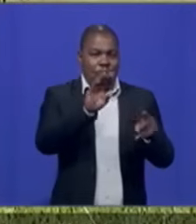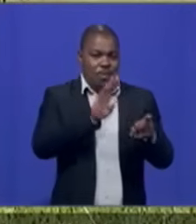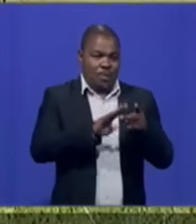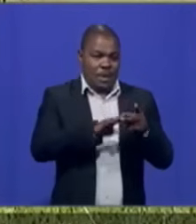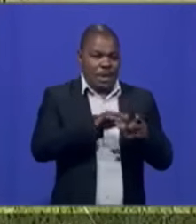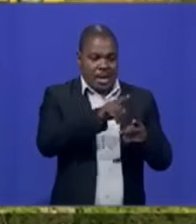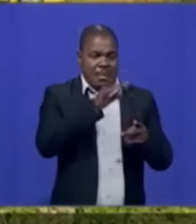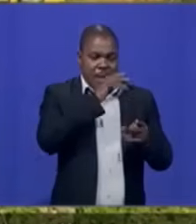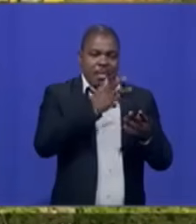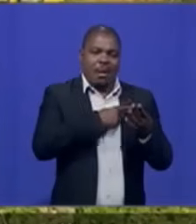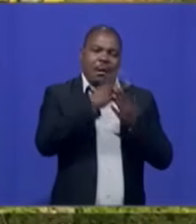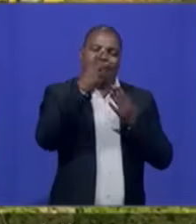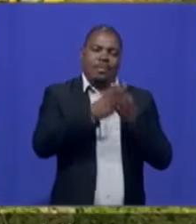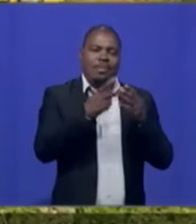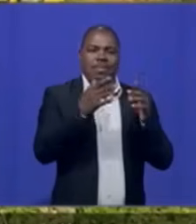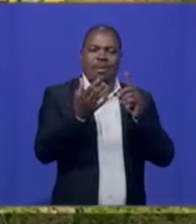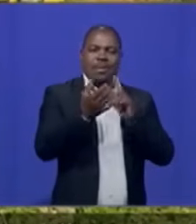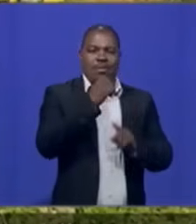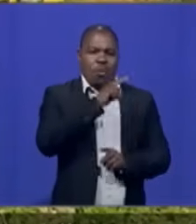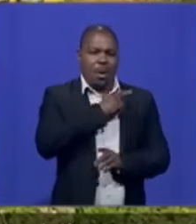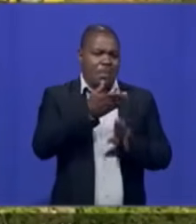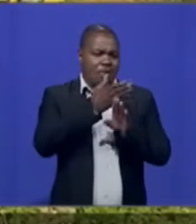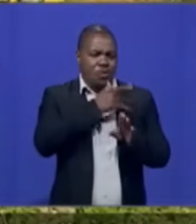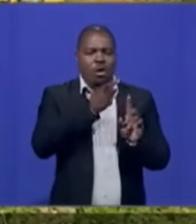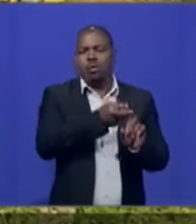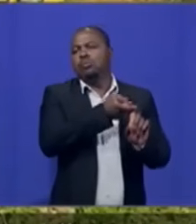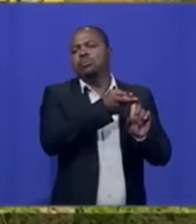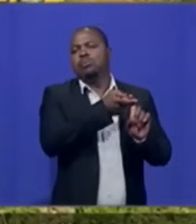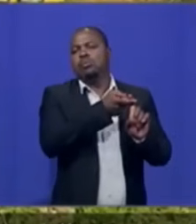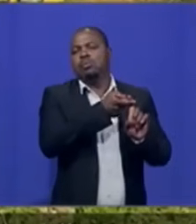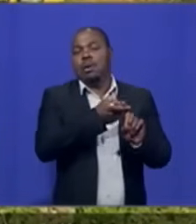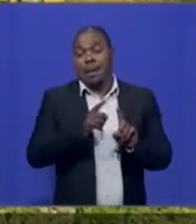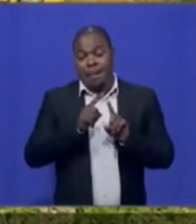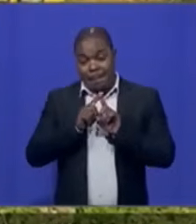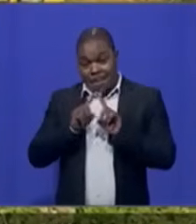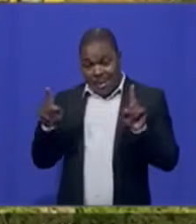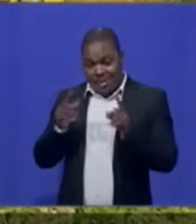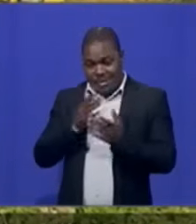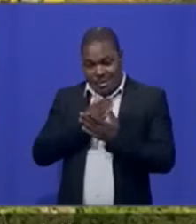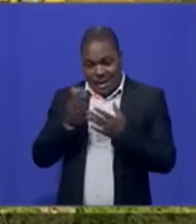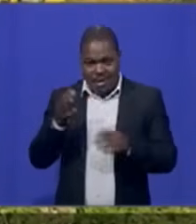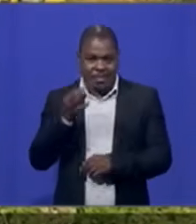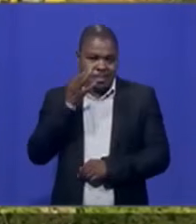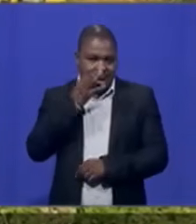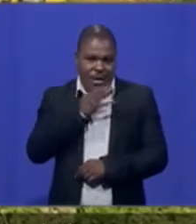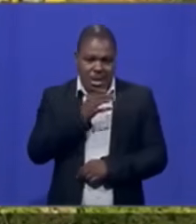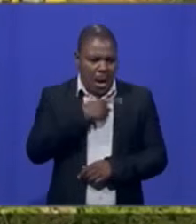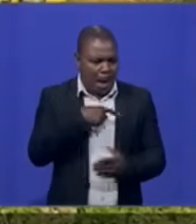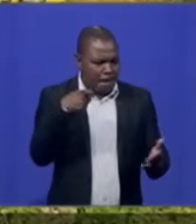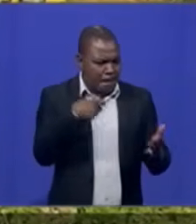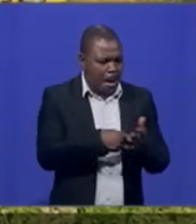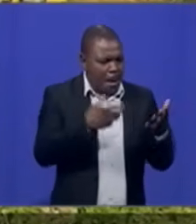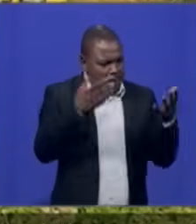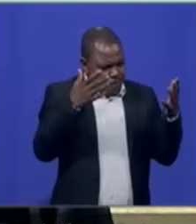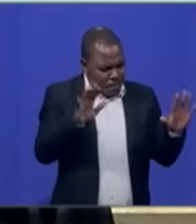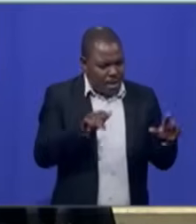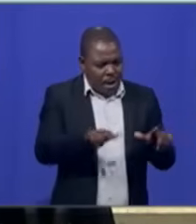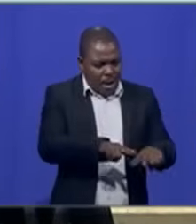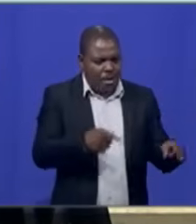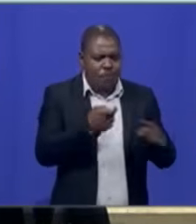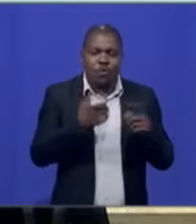mo projekeng eno e ntseng e emisitswe. Fela bao ba amegang ke baagi bao ba reng ba rekile lefatshe go tswa mo